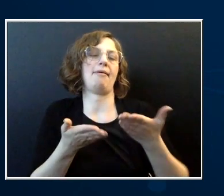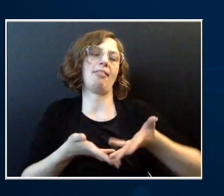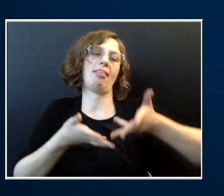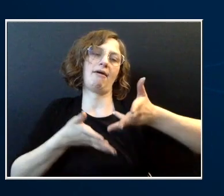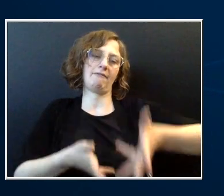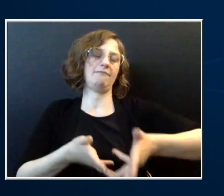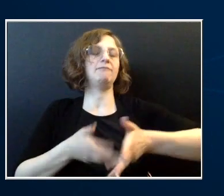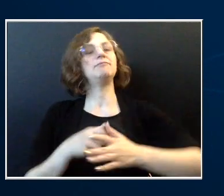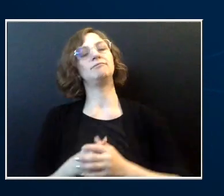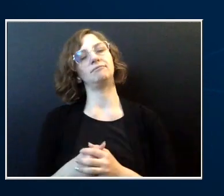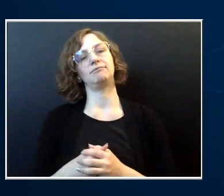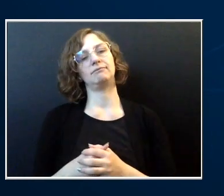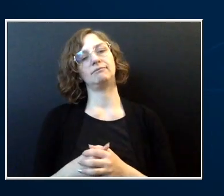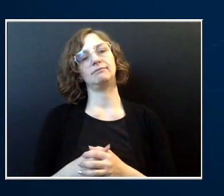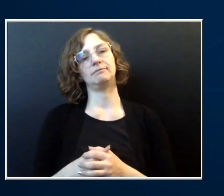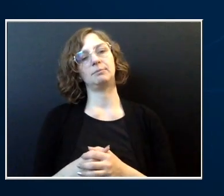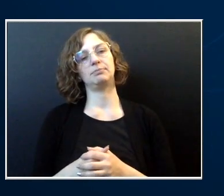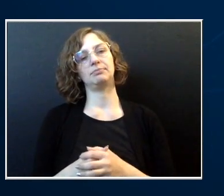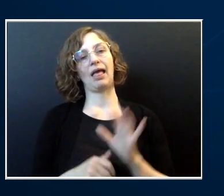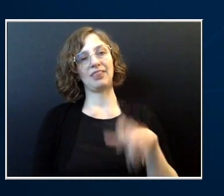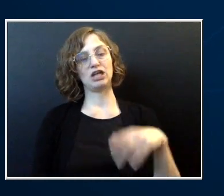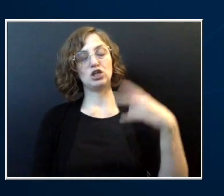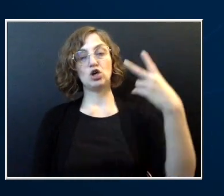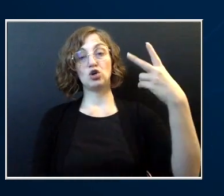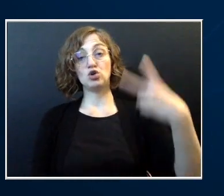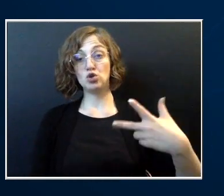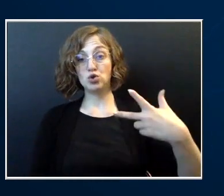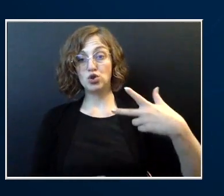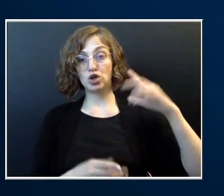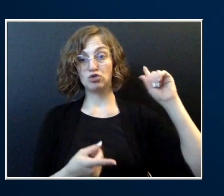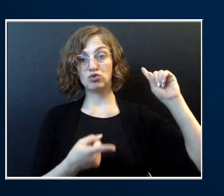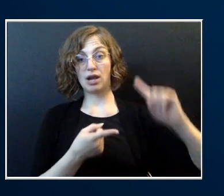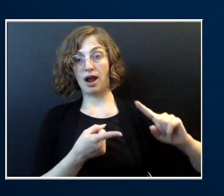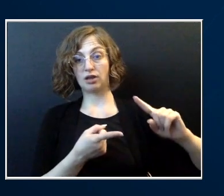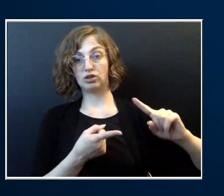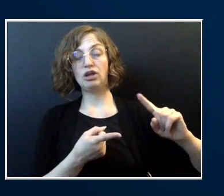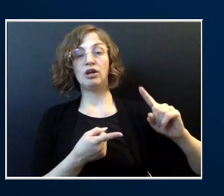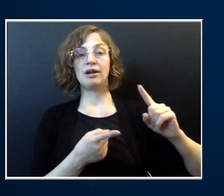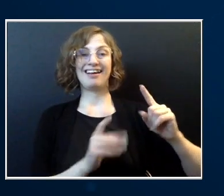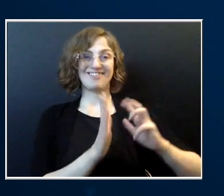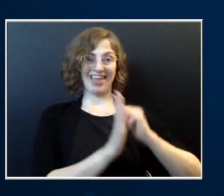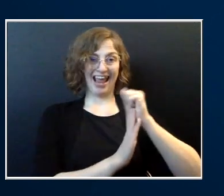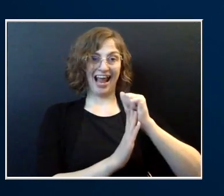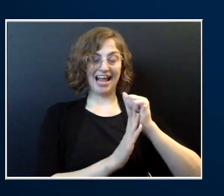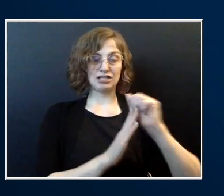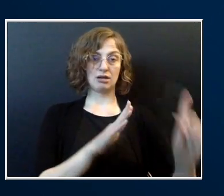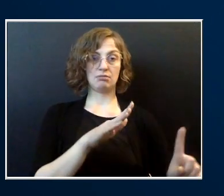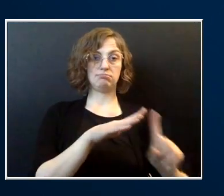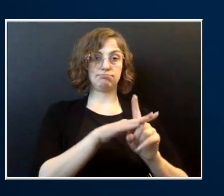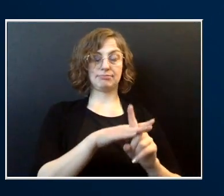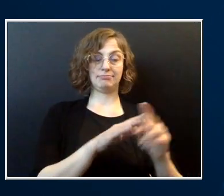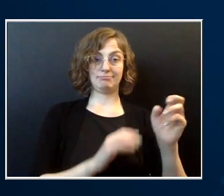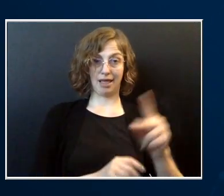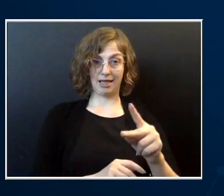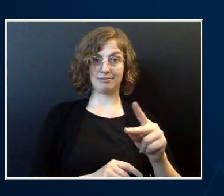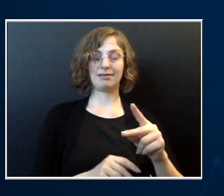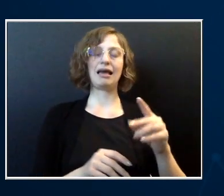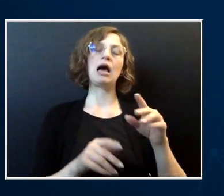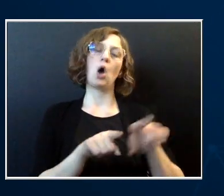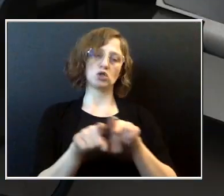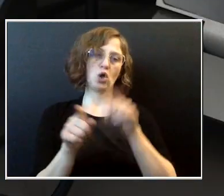with a 2/3 reduction in her having a recurrence, and it also extends her survival.